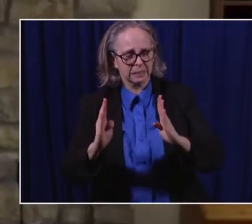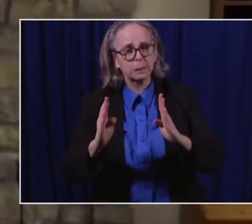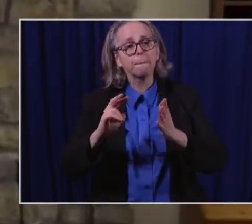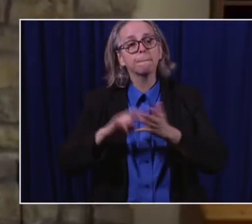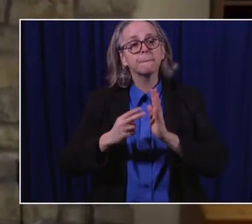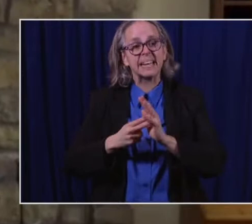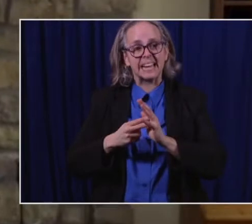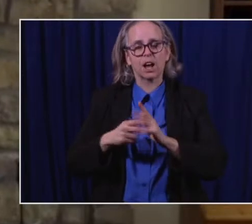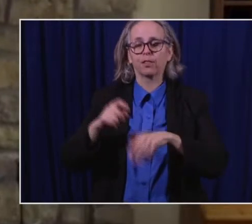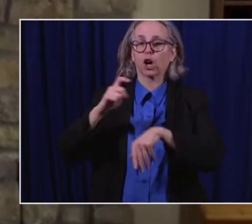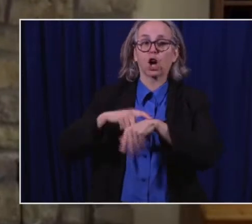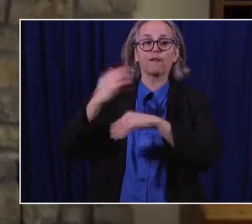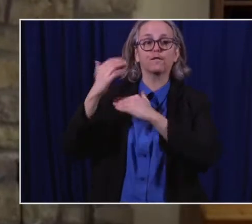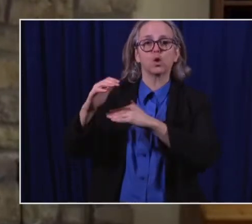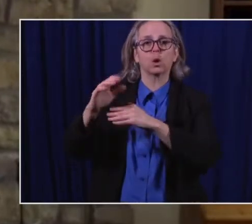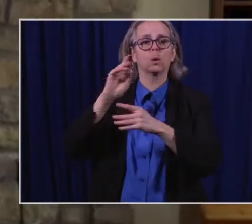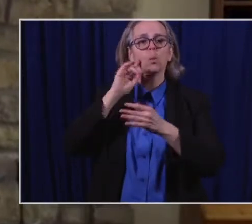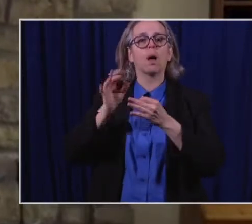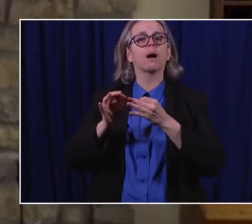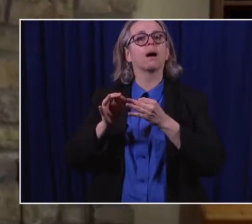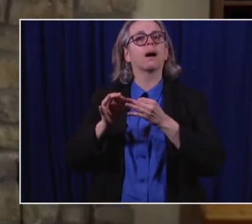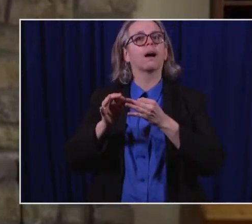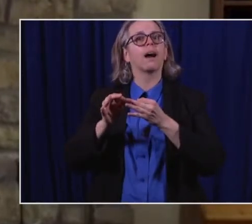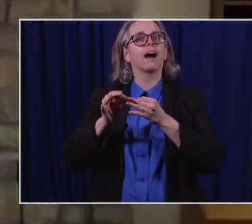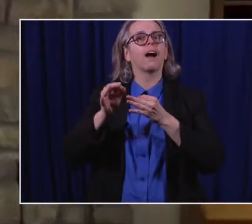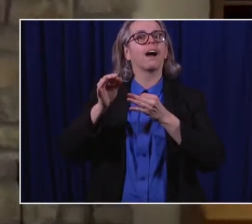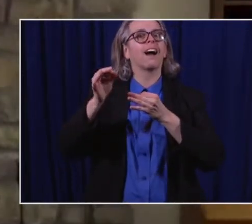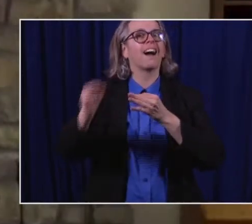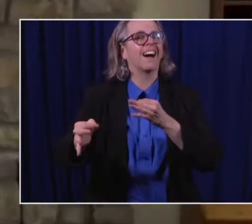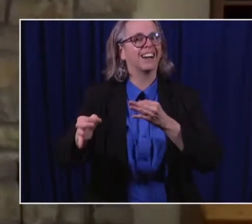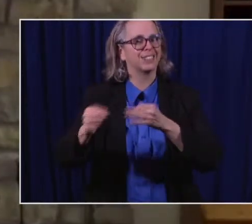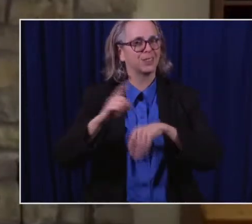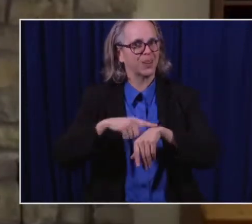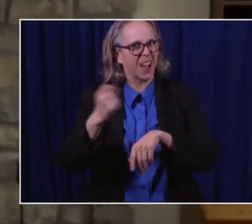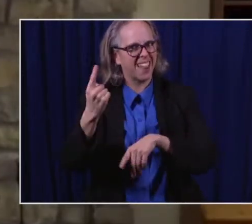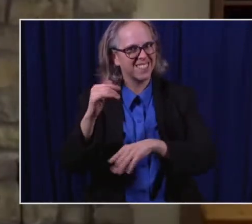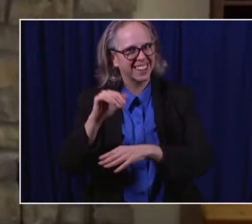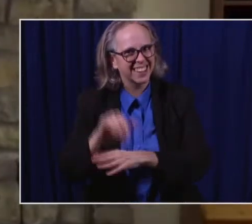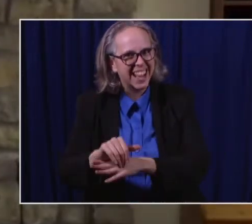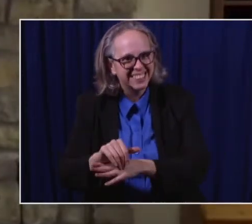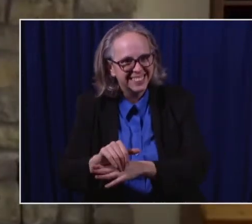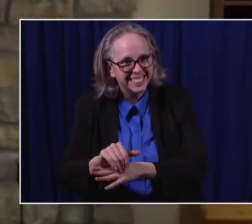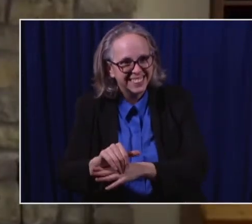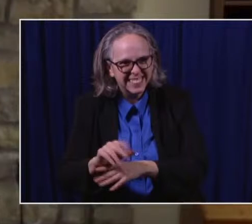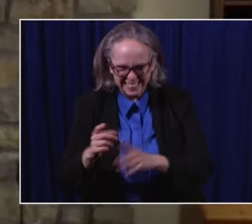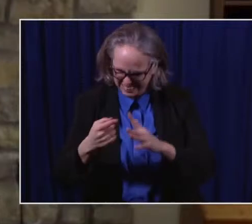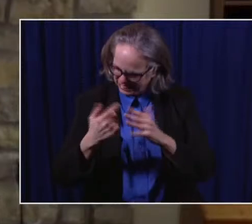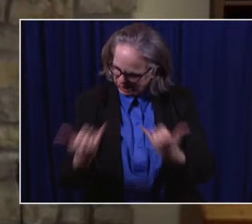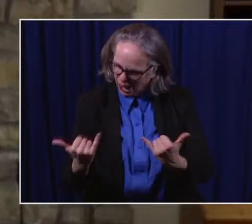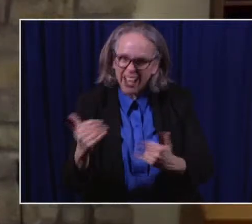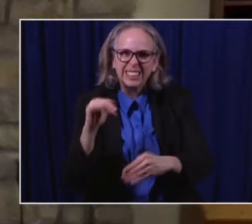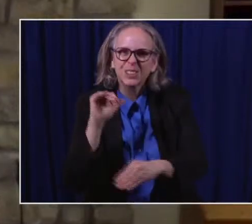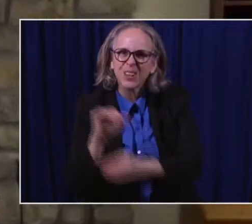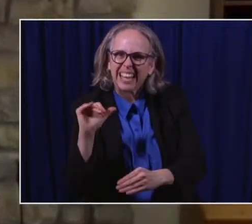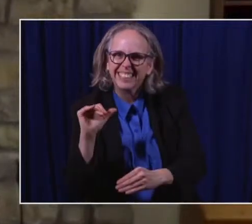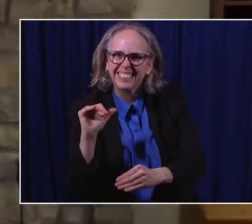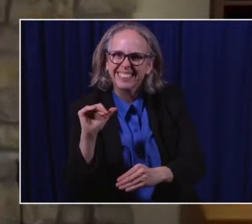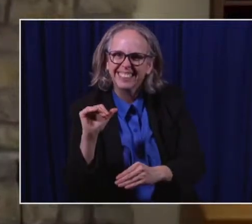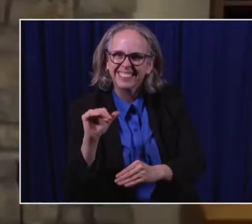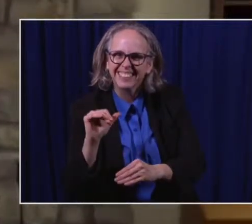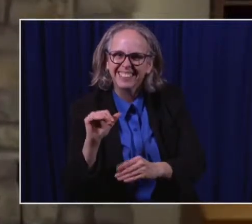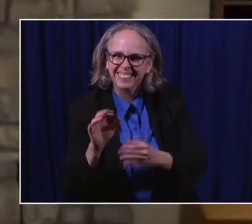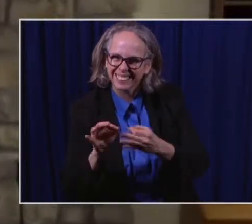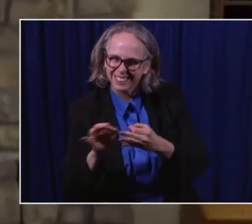curfew. So beginning tonight, the curfew will be 11 o'clock. Beginning tonight, the curfew will